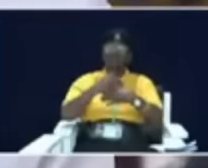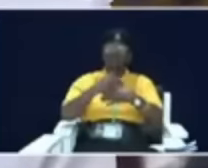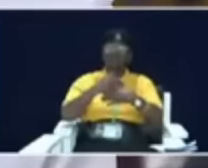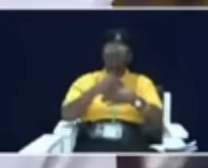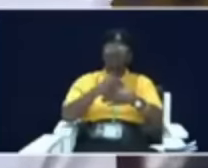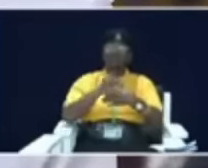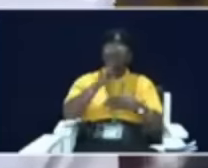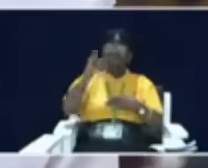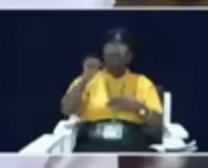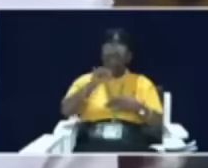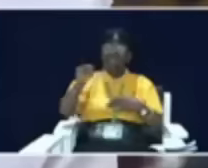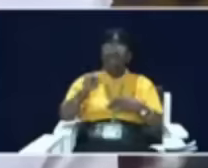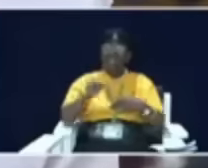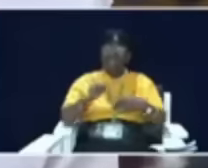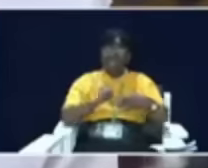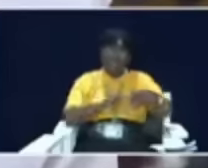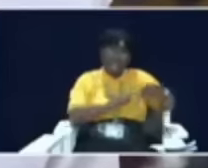is a boundary.